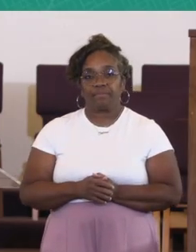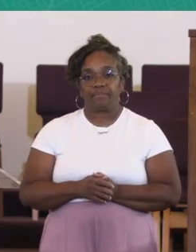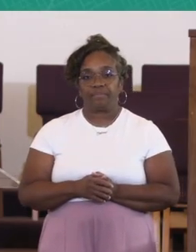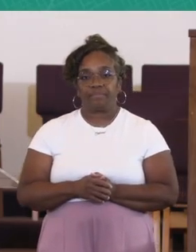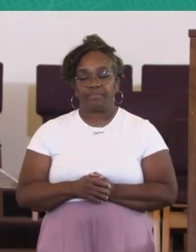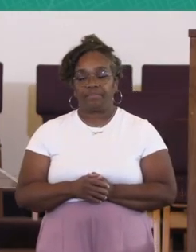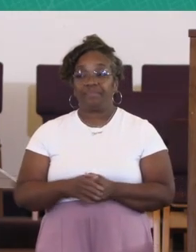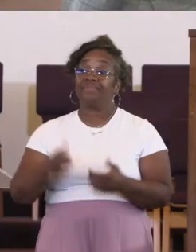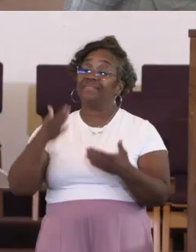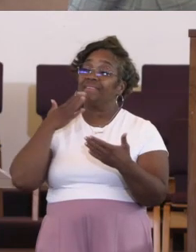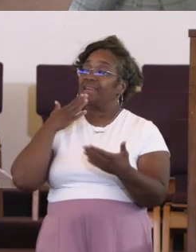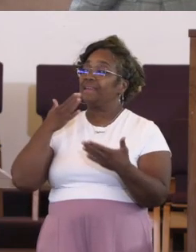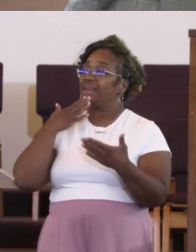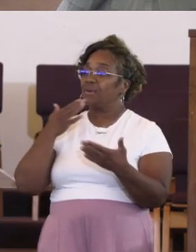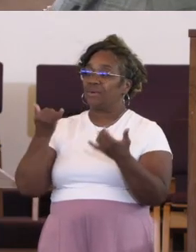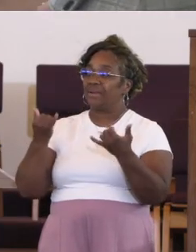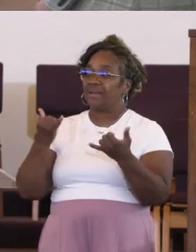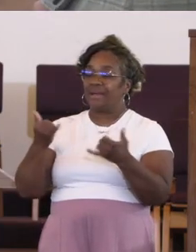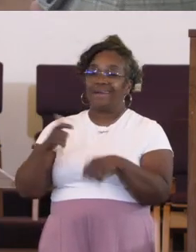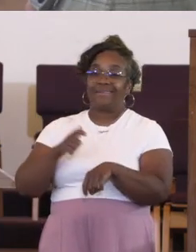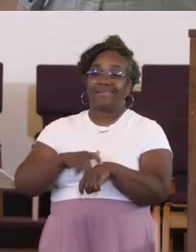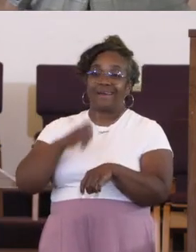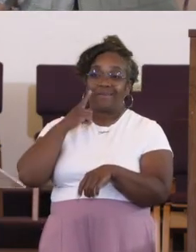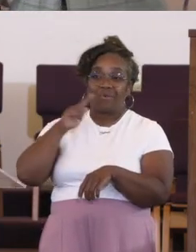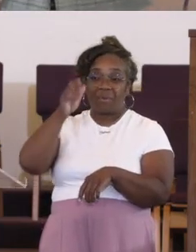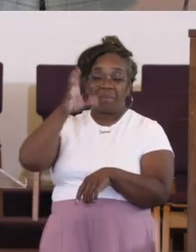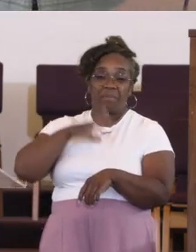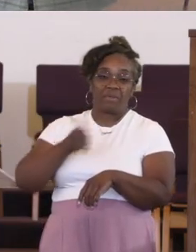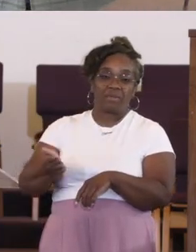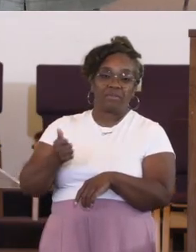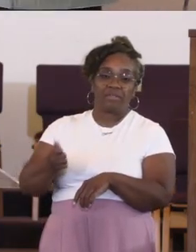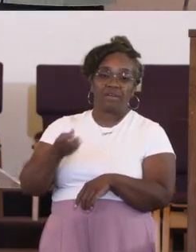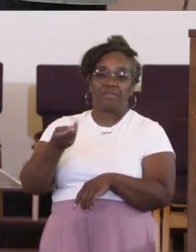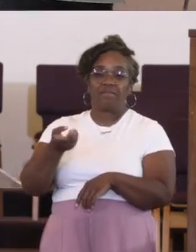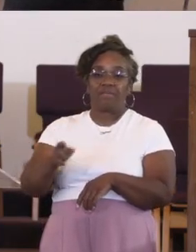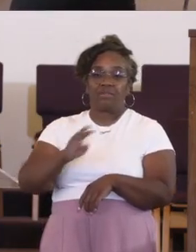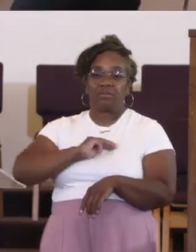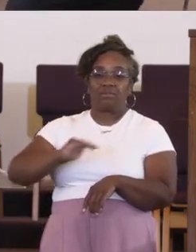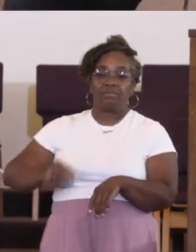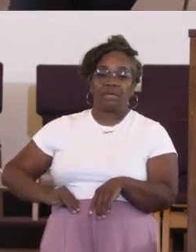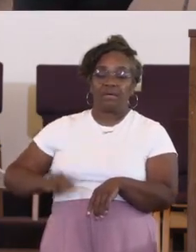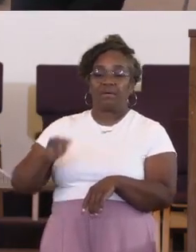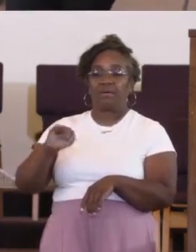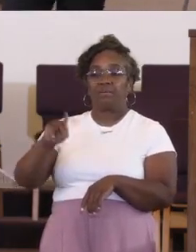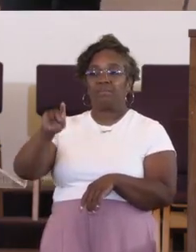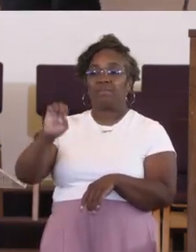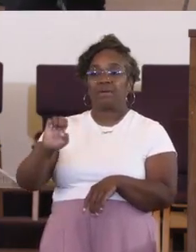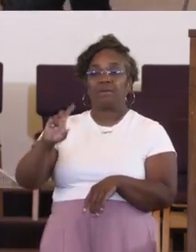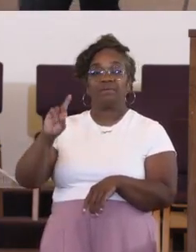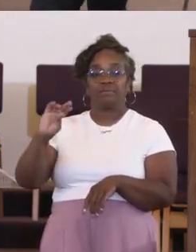Thank you. Well, now it's time for the man himself, Mr. Mayor Mike Duggan.